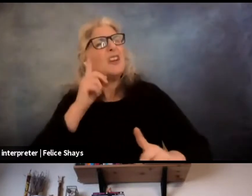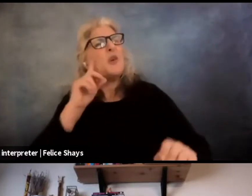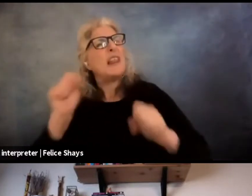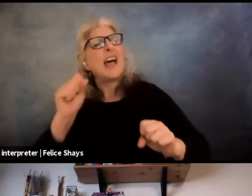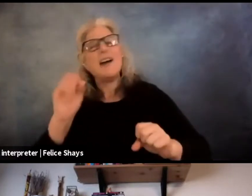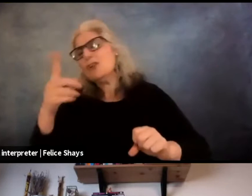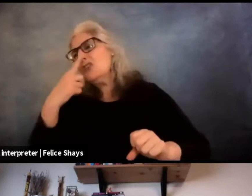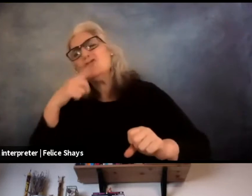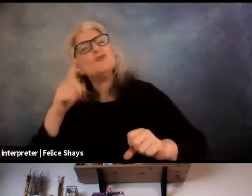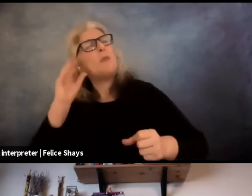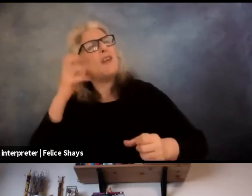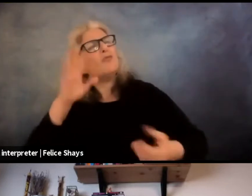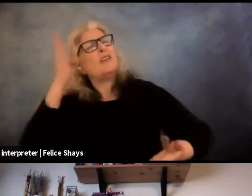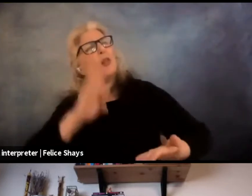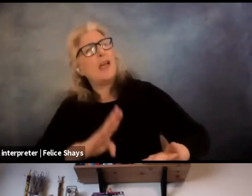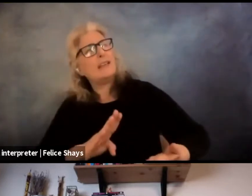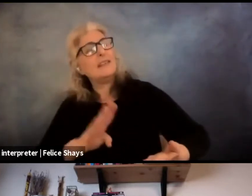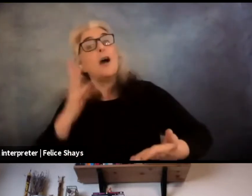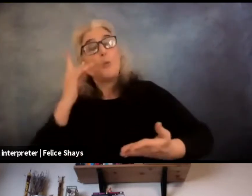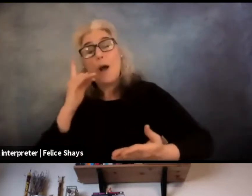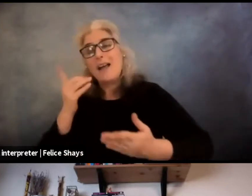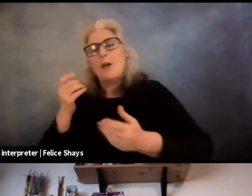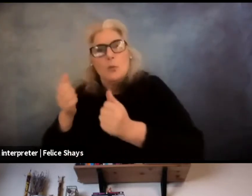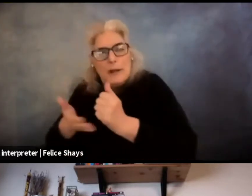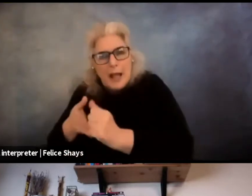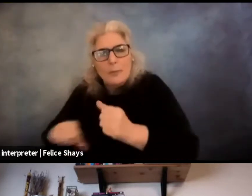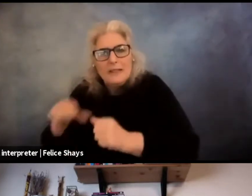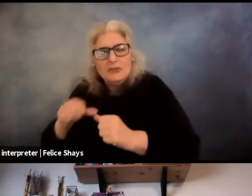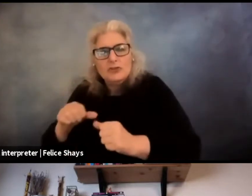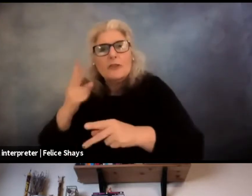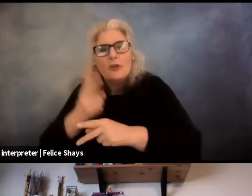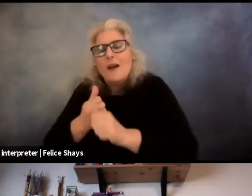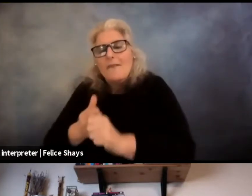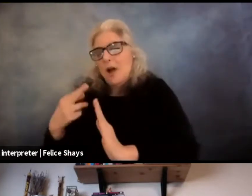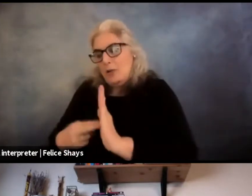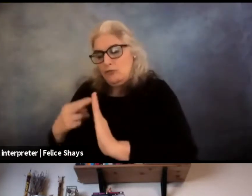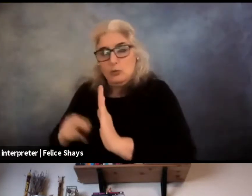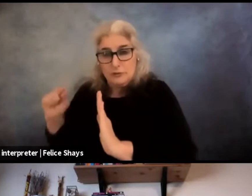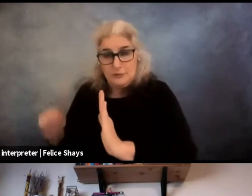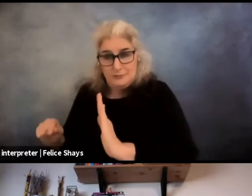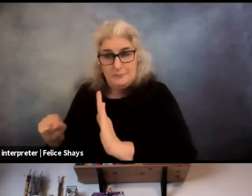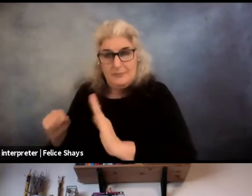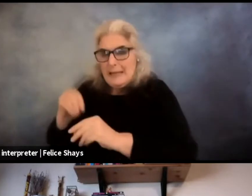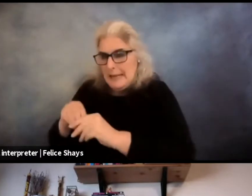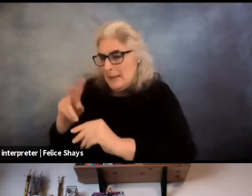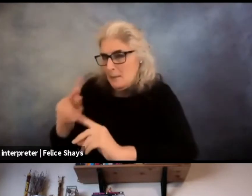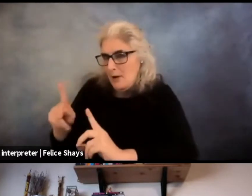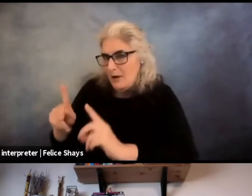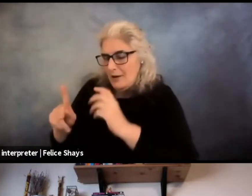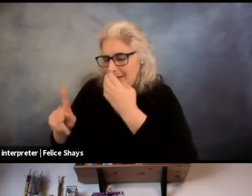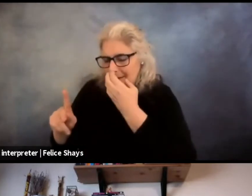And then that space can be maintained potentially or not. It moves from there. But